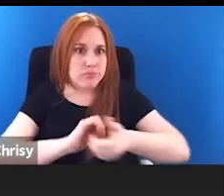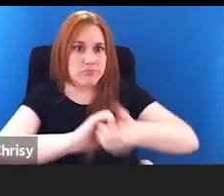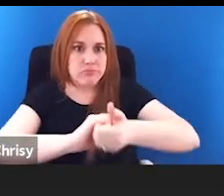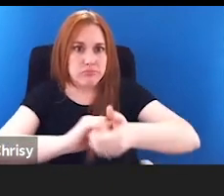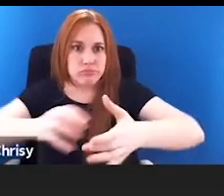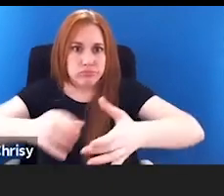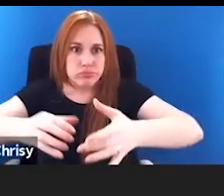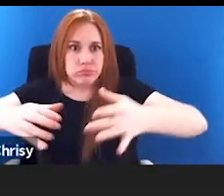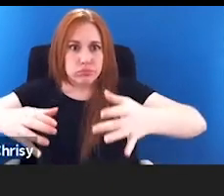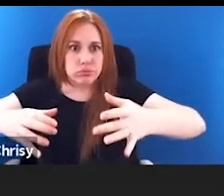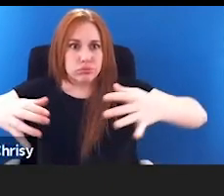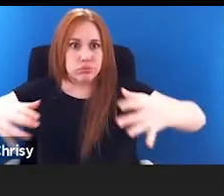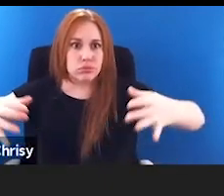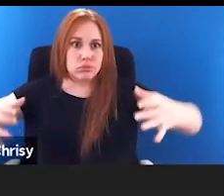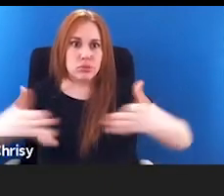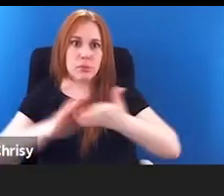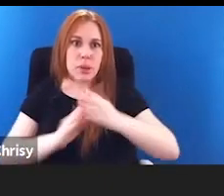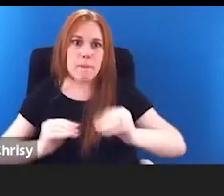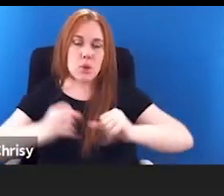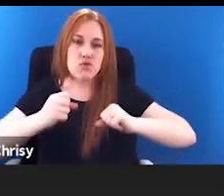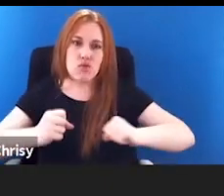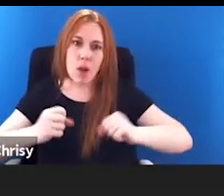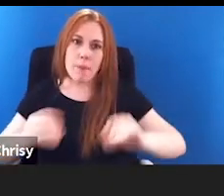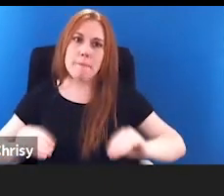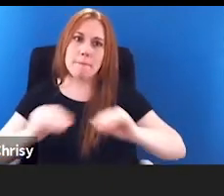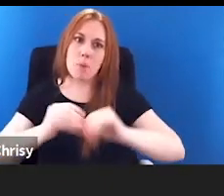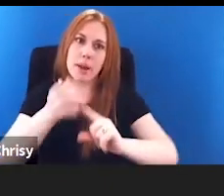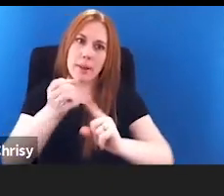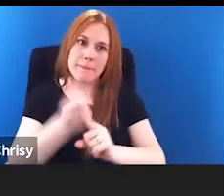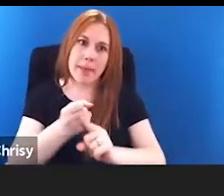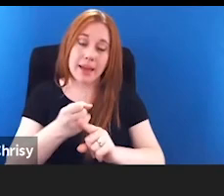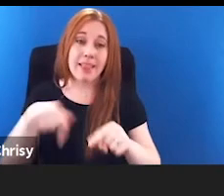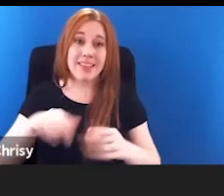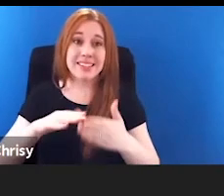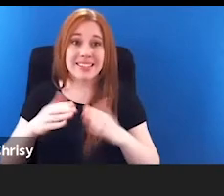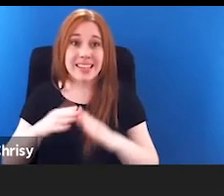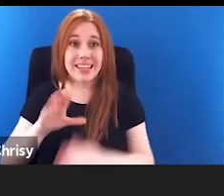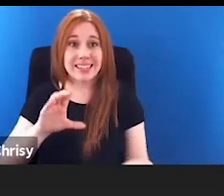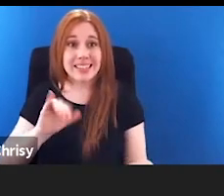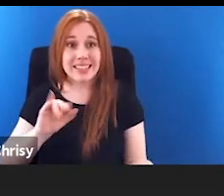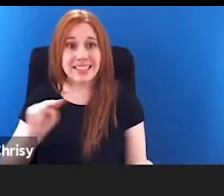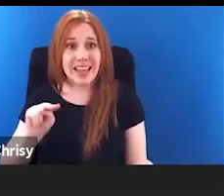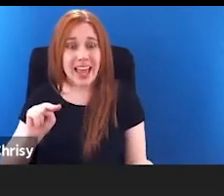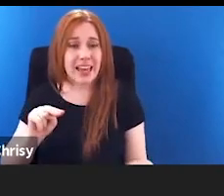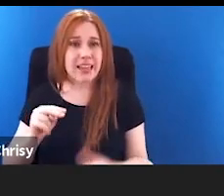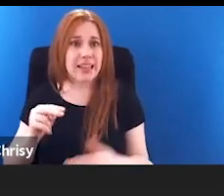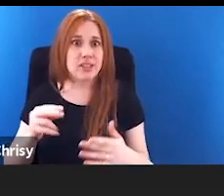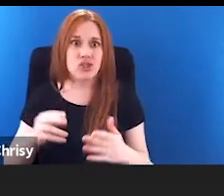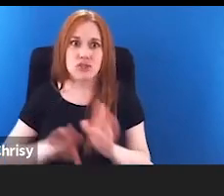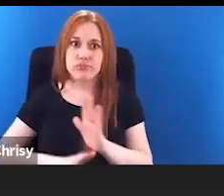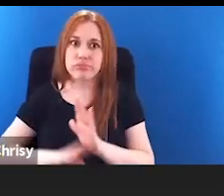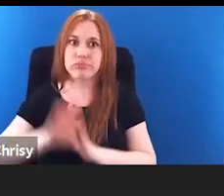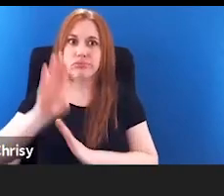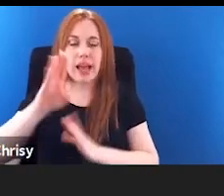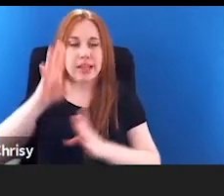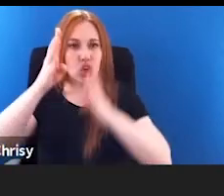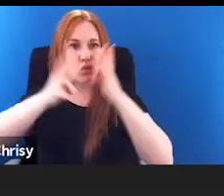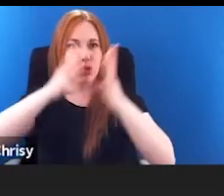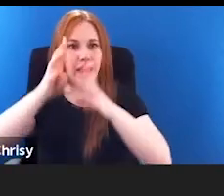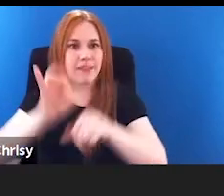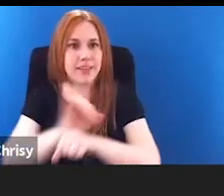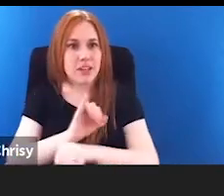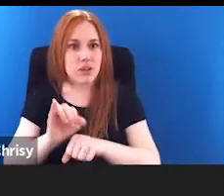and you can make such a bigger impact. And Cincinnati is just thriving as a creative industry, but it's